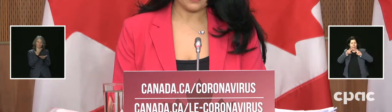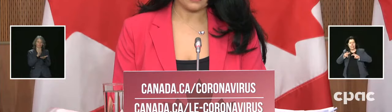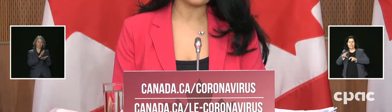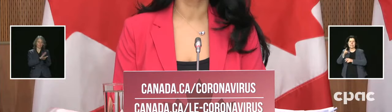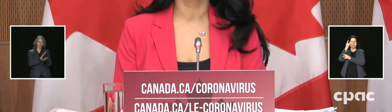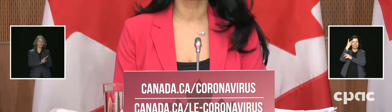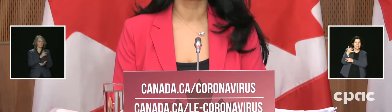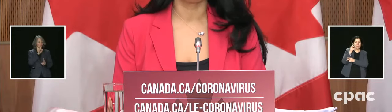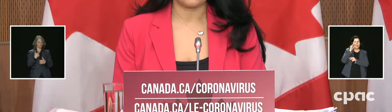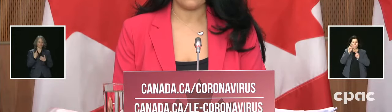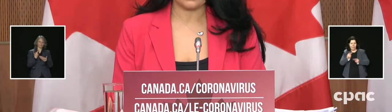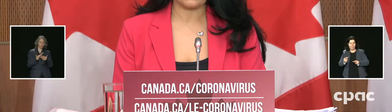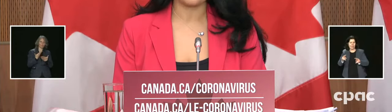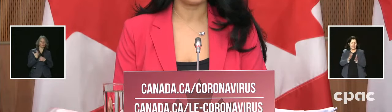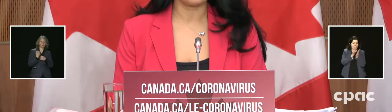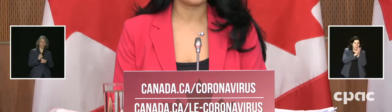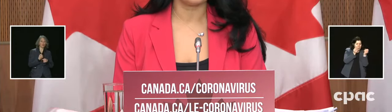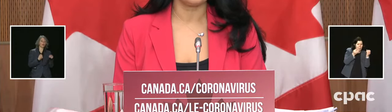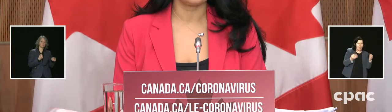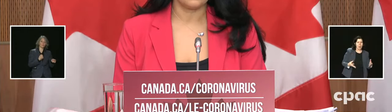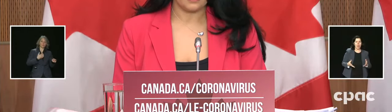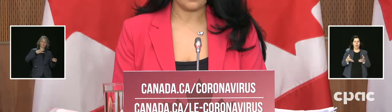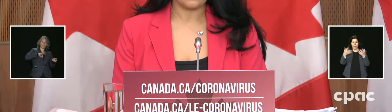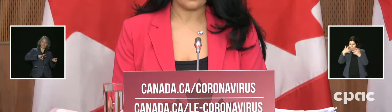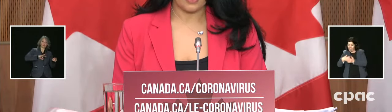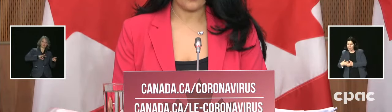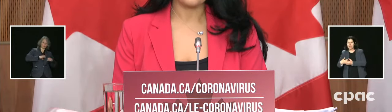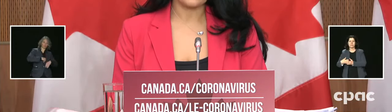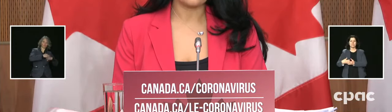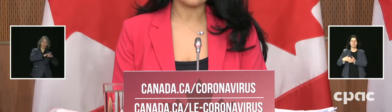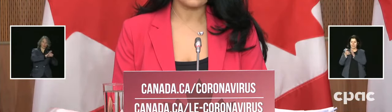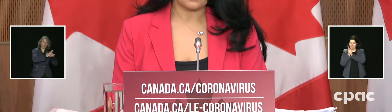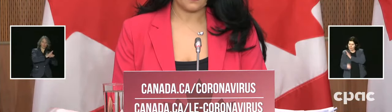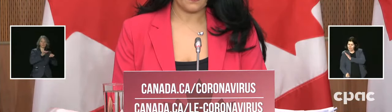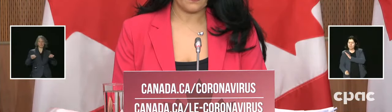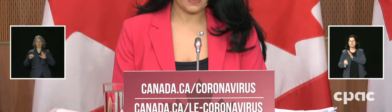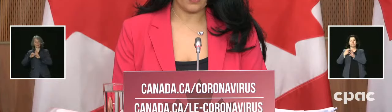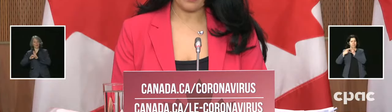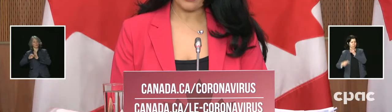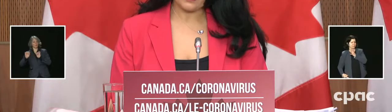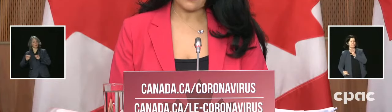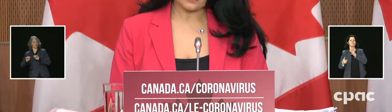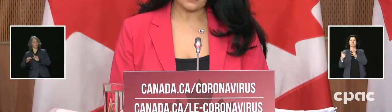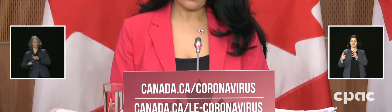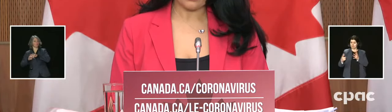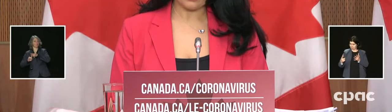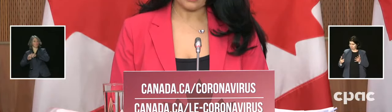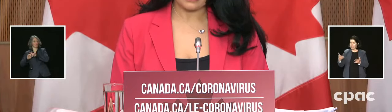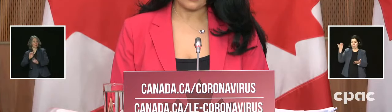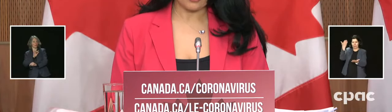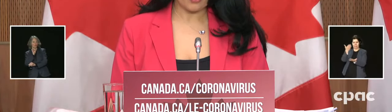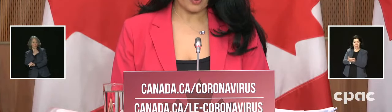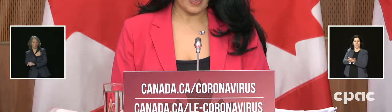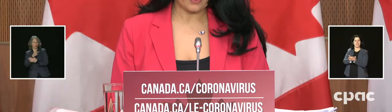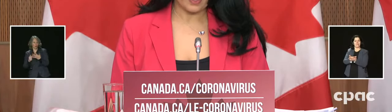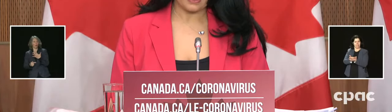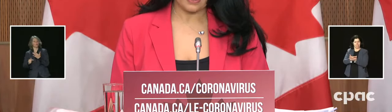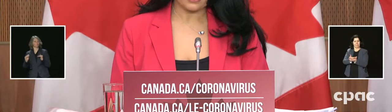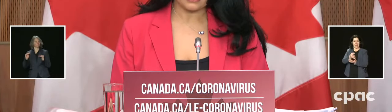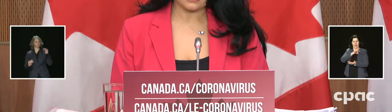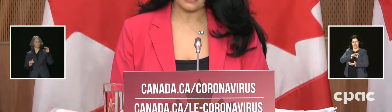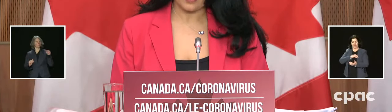strong evidence that showed that the benefits of this vaccine outweigh the potential risks. We approved this vaccine through an interim order